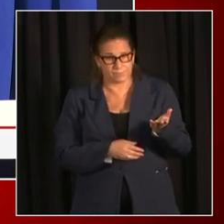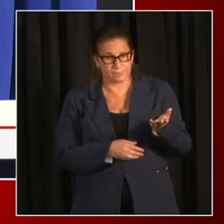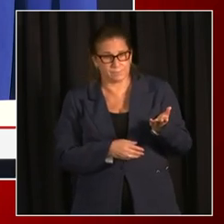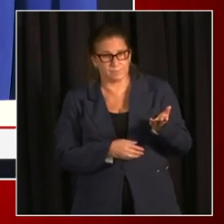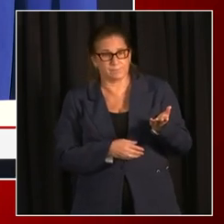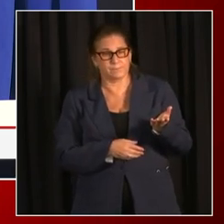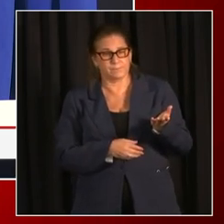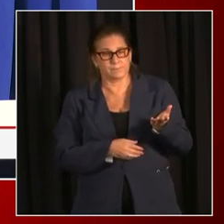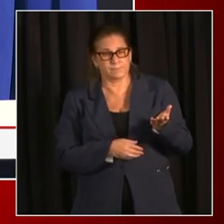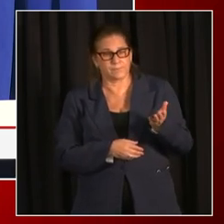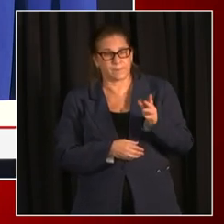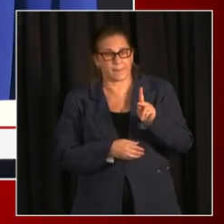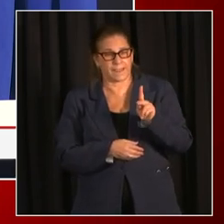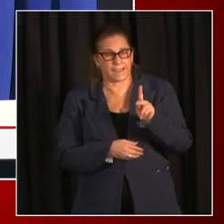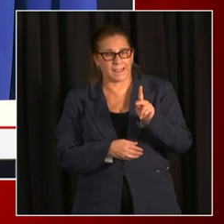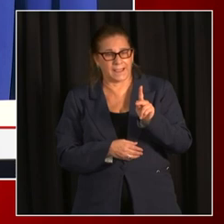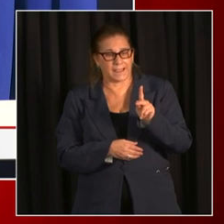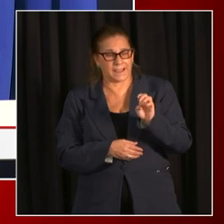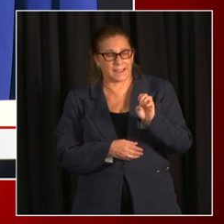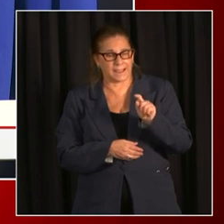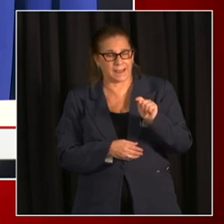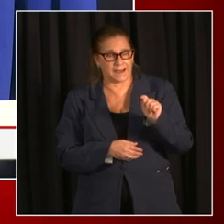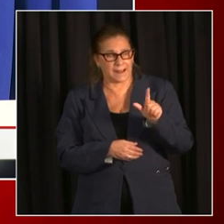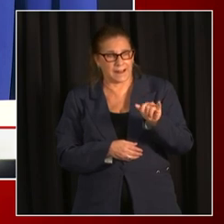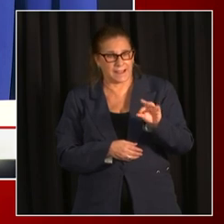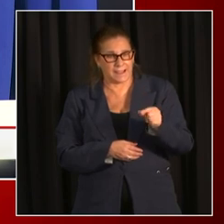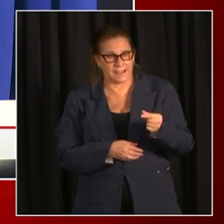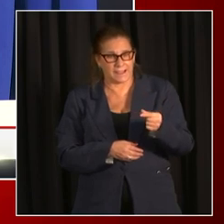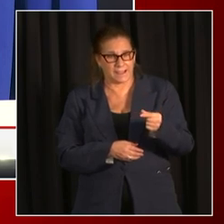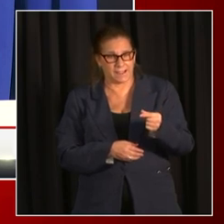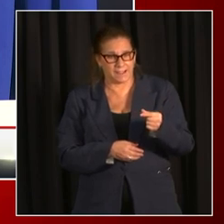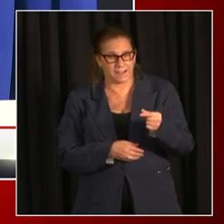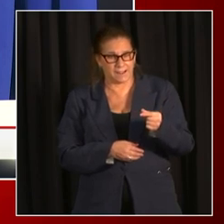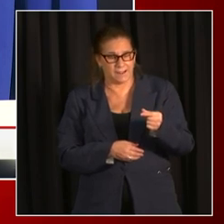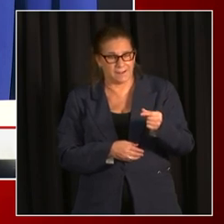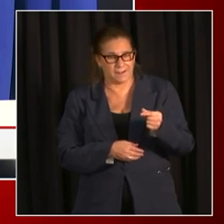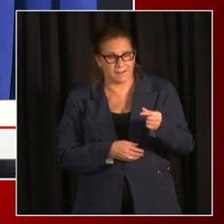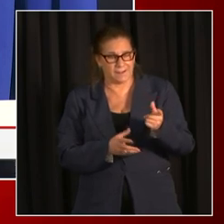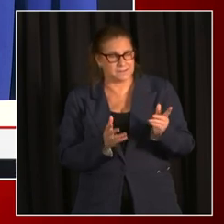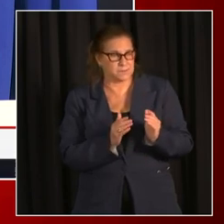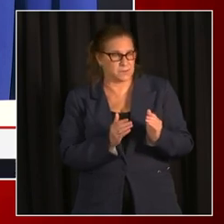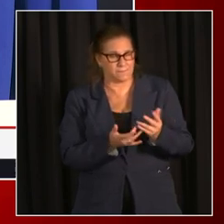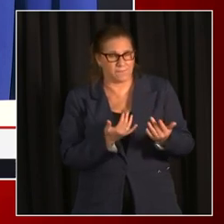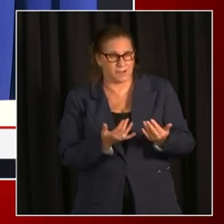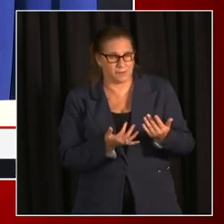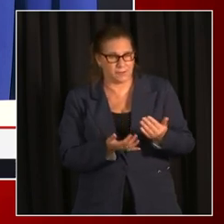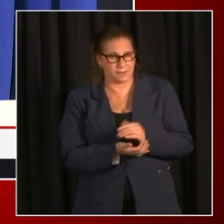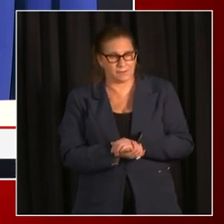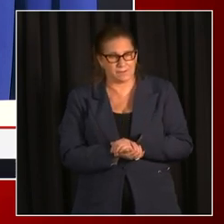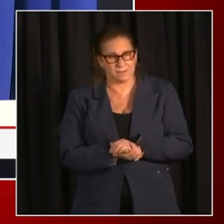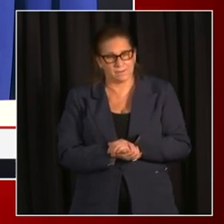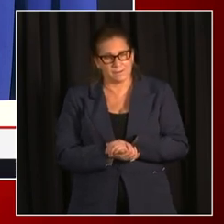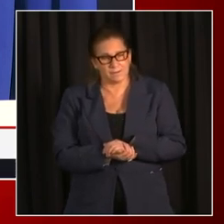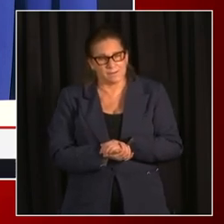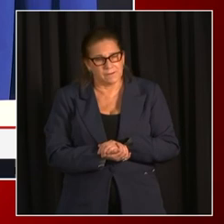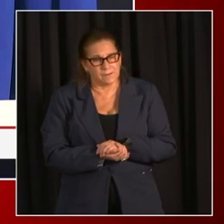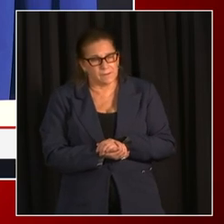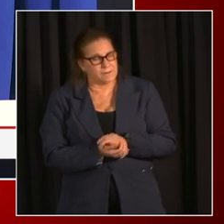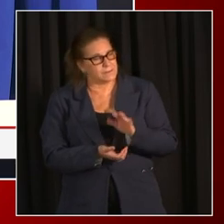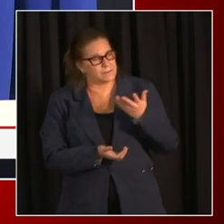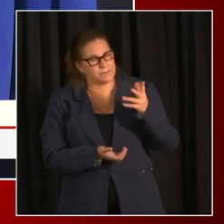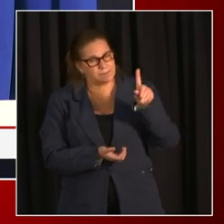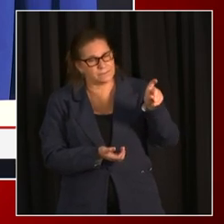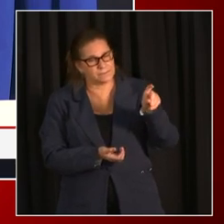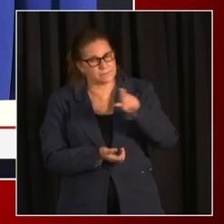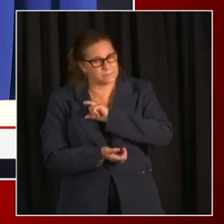clearly kettling in the intersection of Willard and 18th Street. And there have been council members who have called into question whether or not